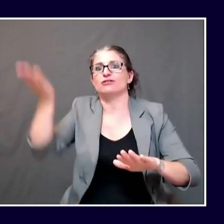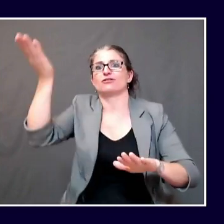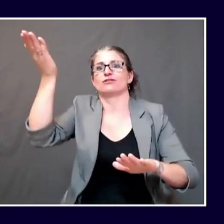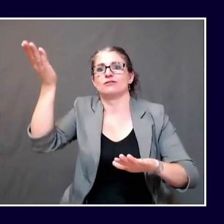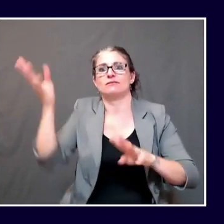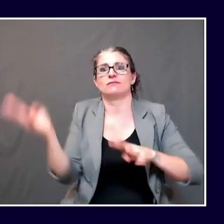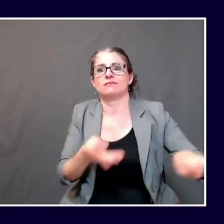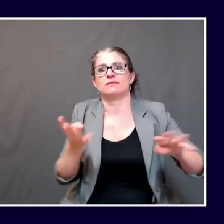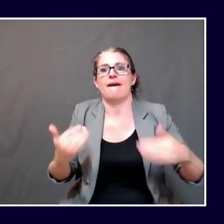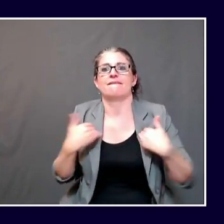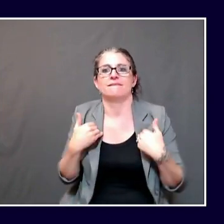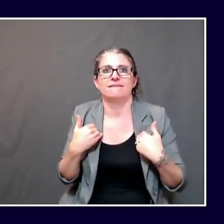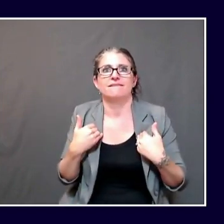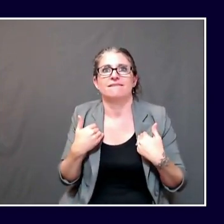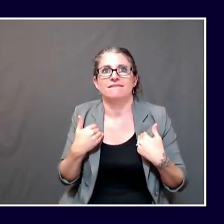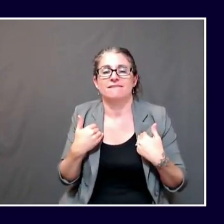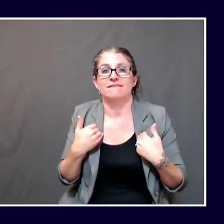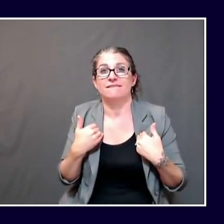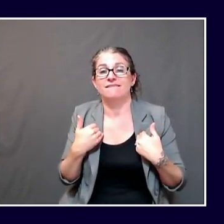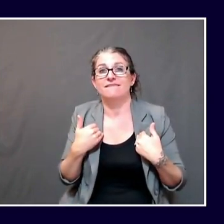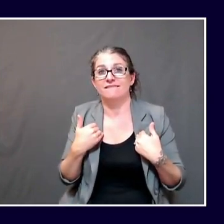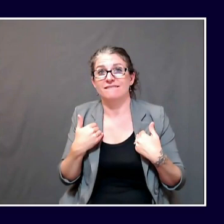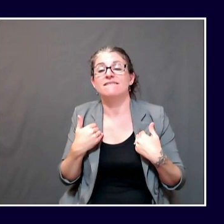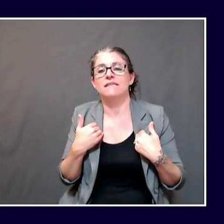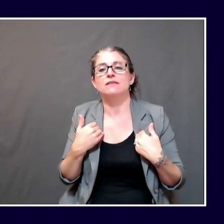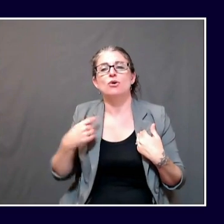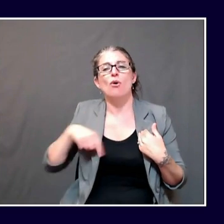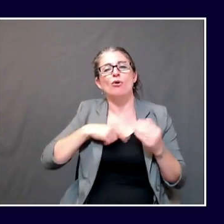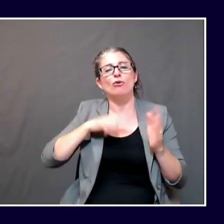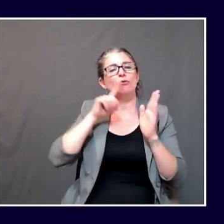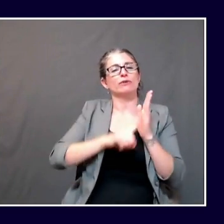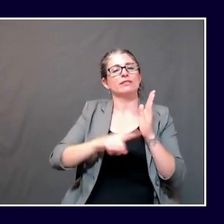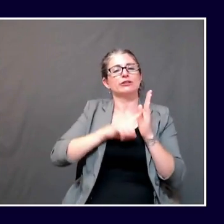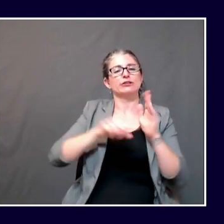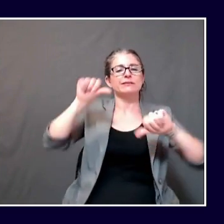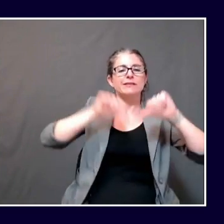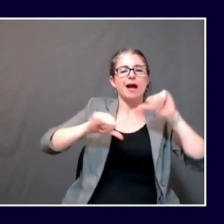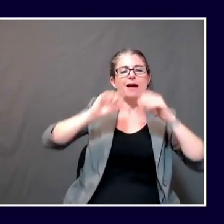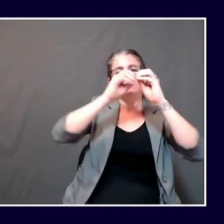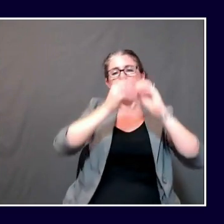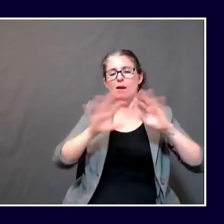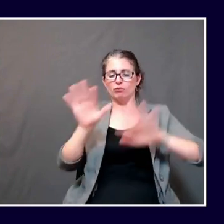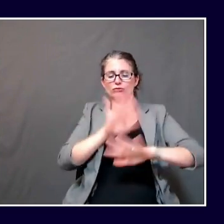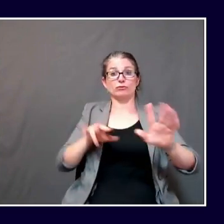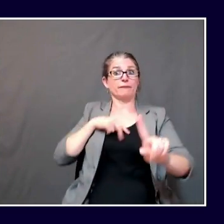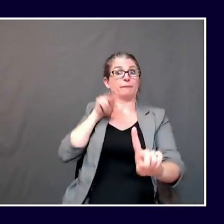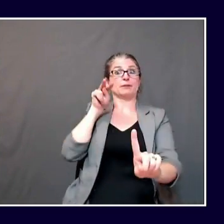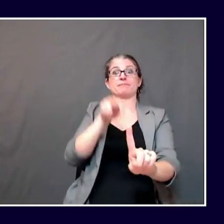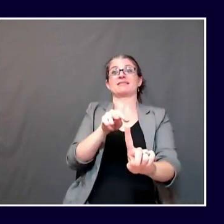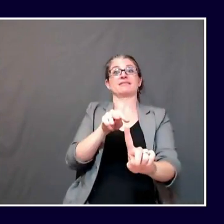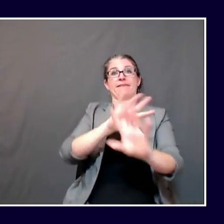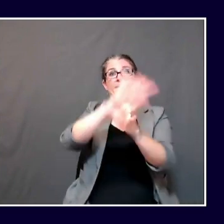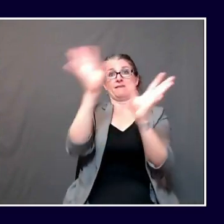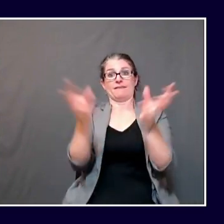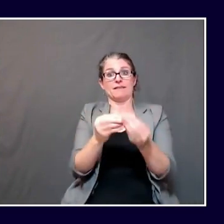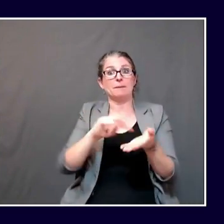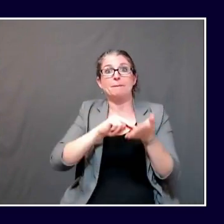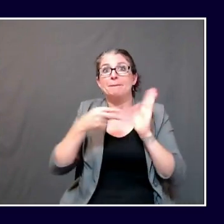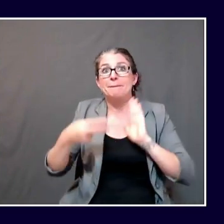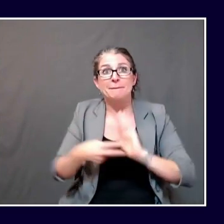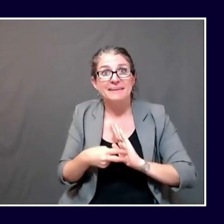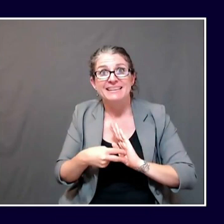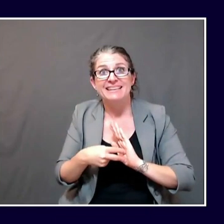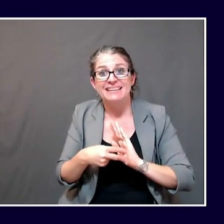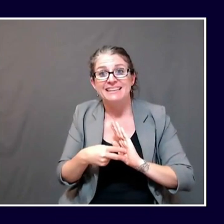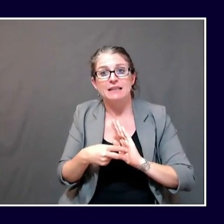in more parts of the state, and we're capturing cases that would have otherwise been left undiagnosed. But it also tells